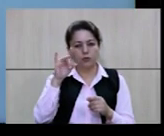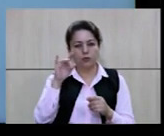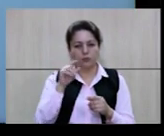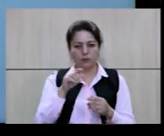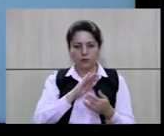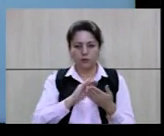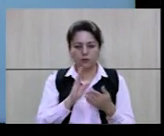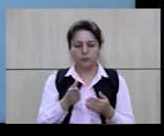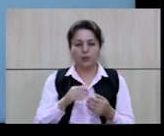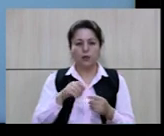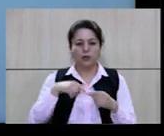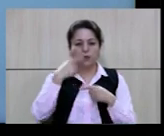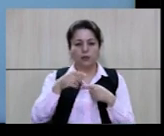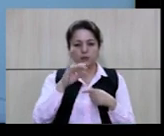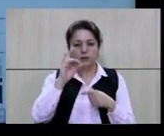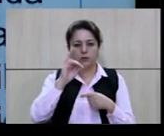yuzboshi so'zi.